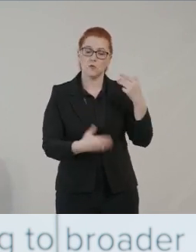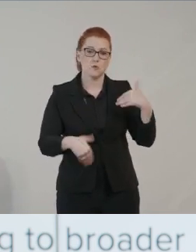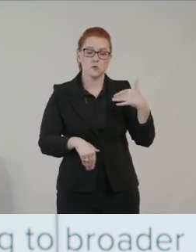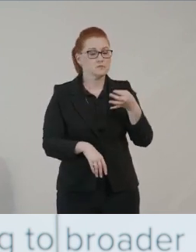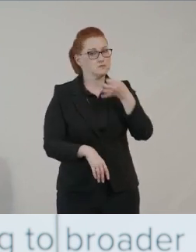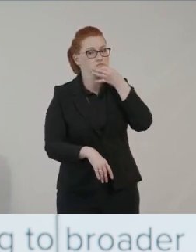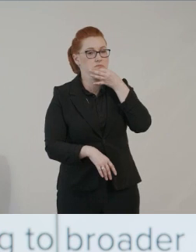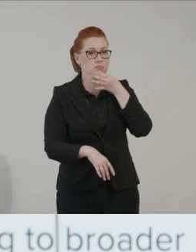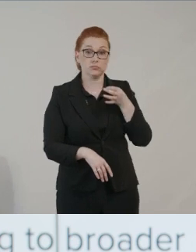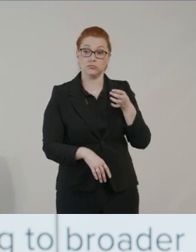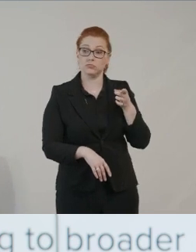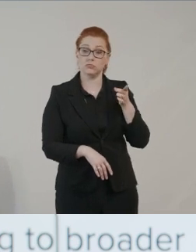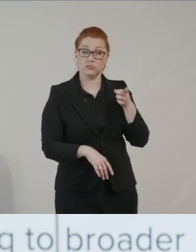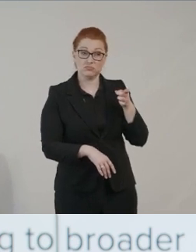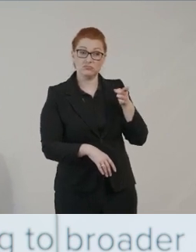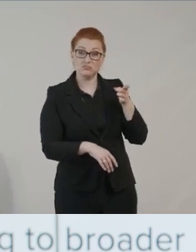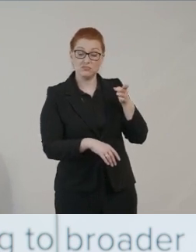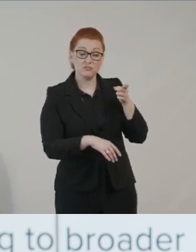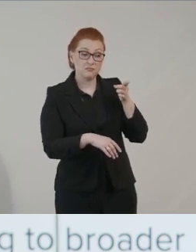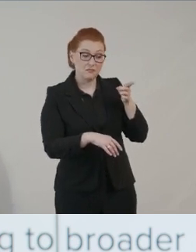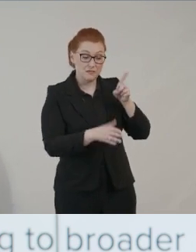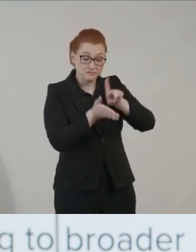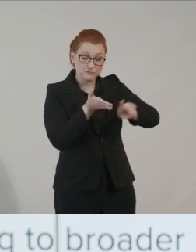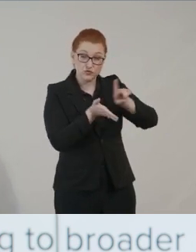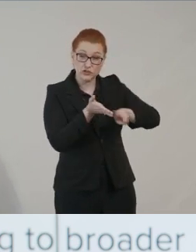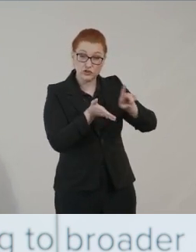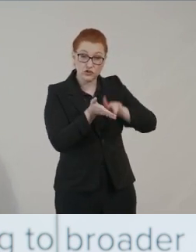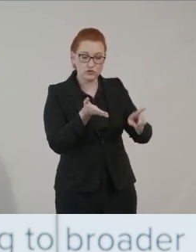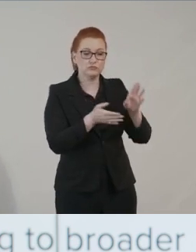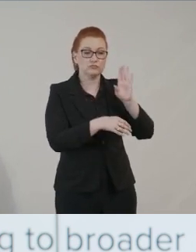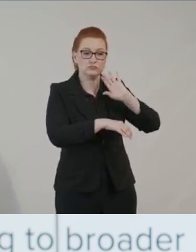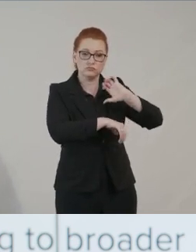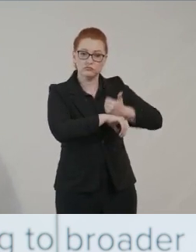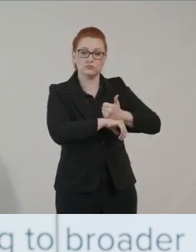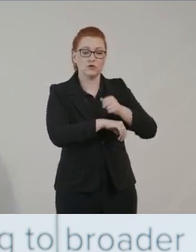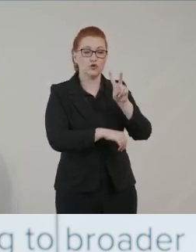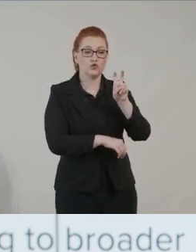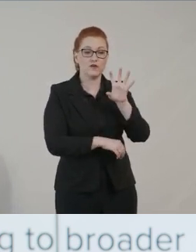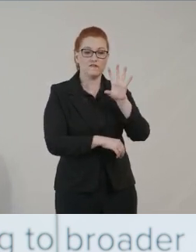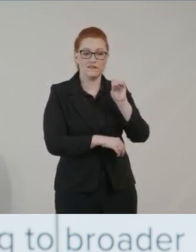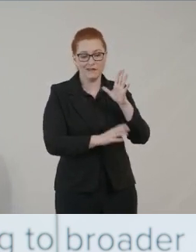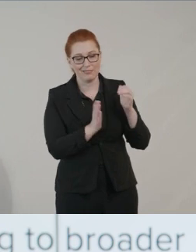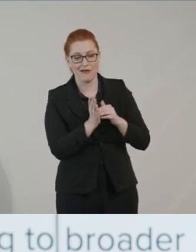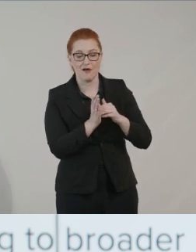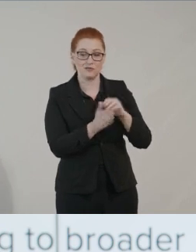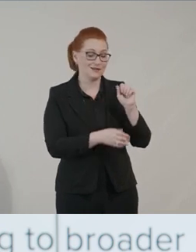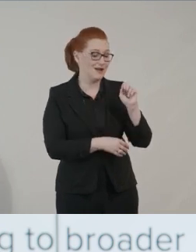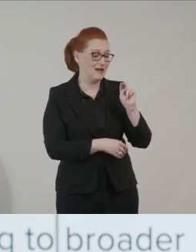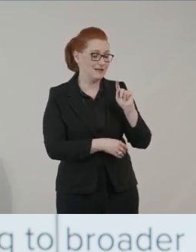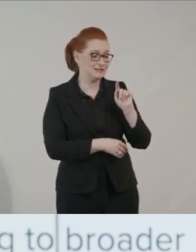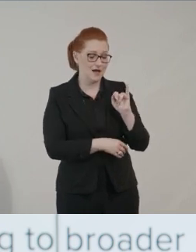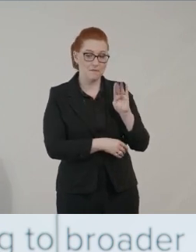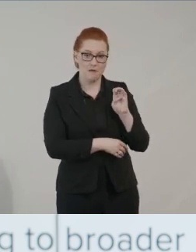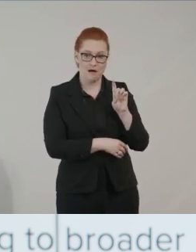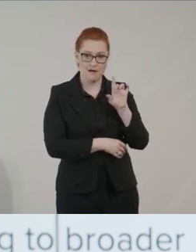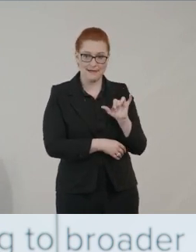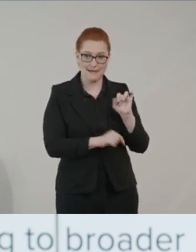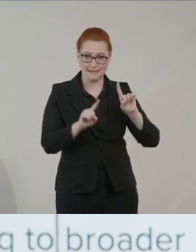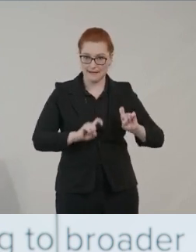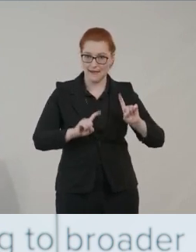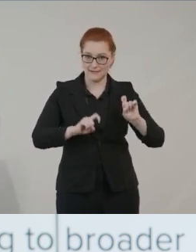at U of A are going to put together 250,000 antibody tests available